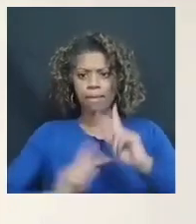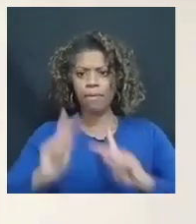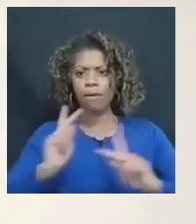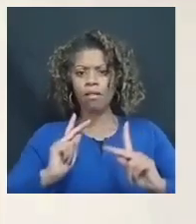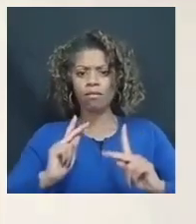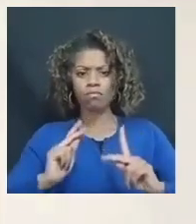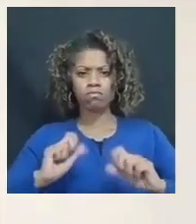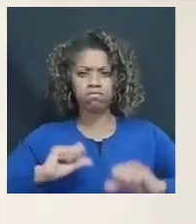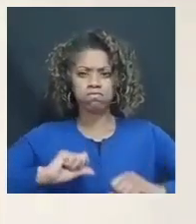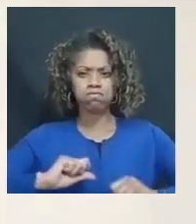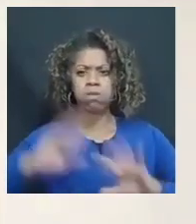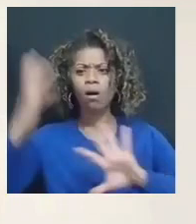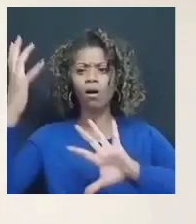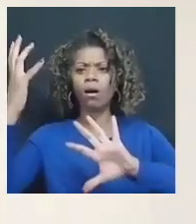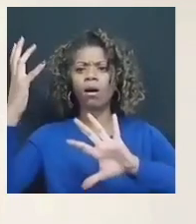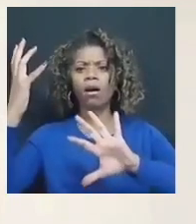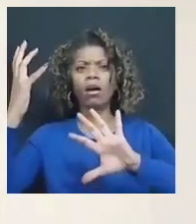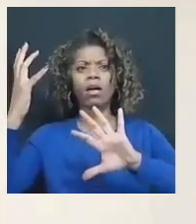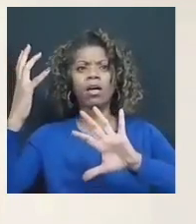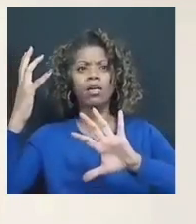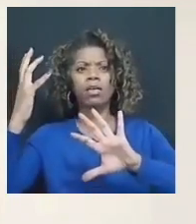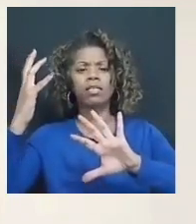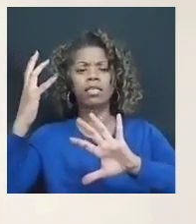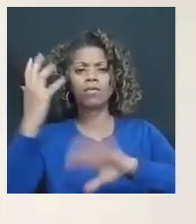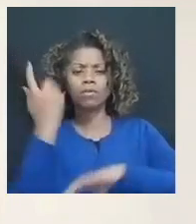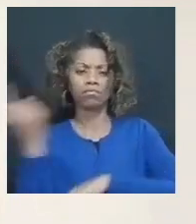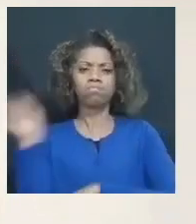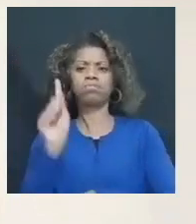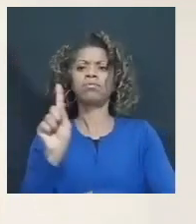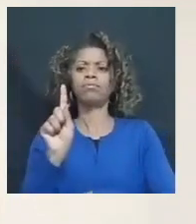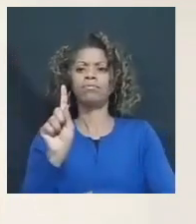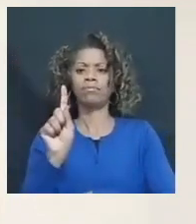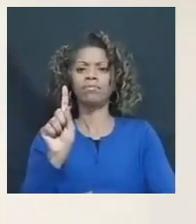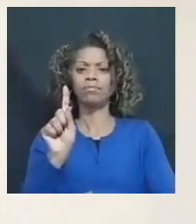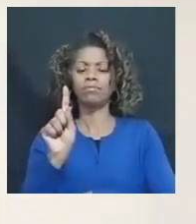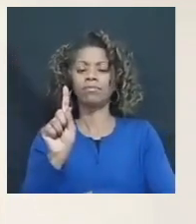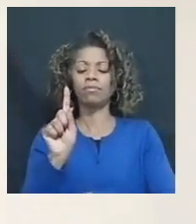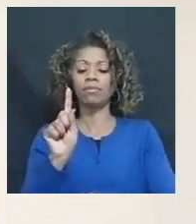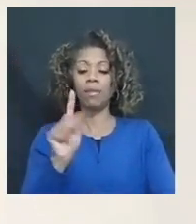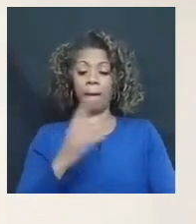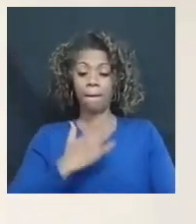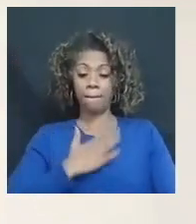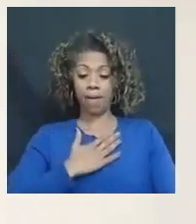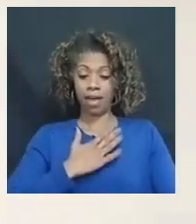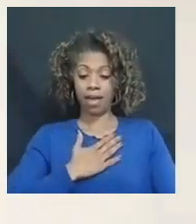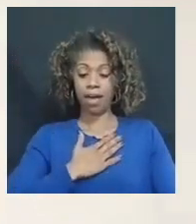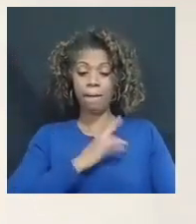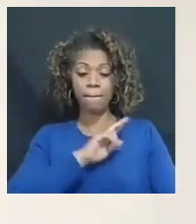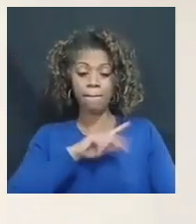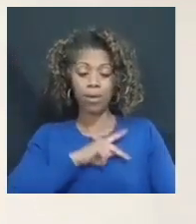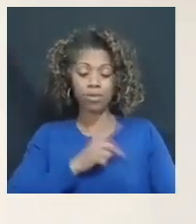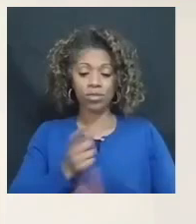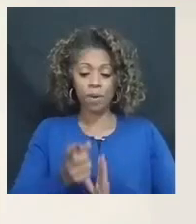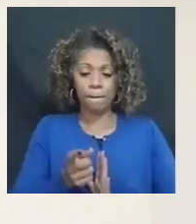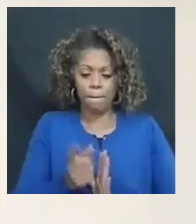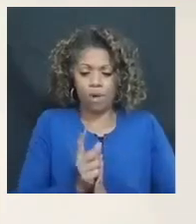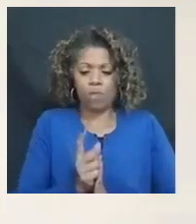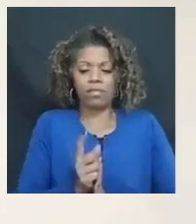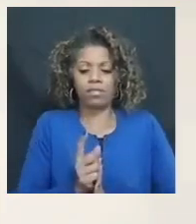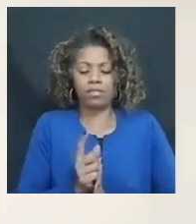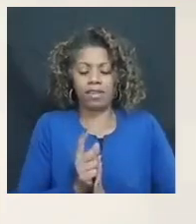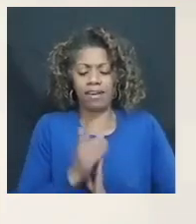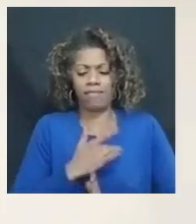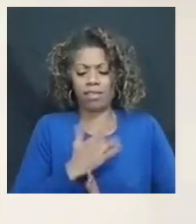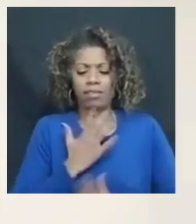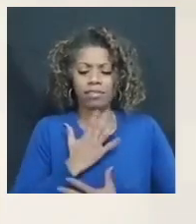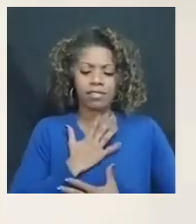to action. In my own personal moments of darkness, I've also seen glimmers of hope, a path filled